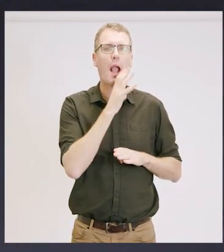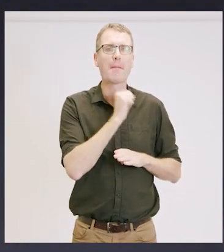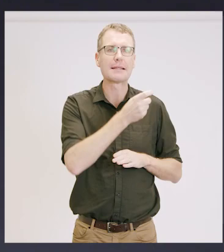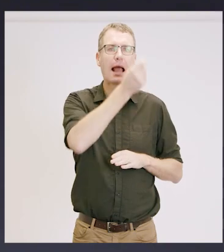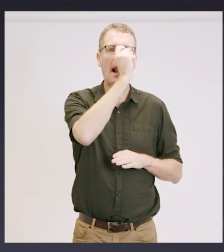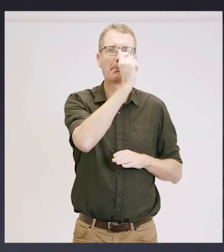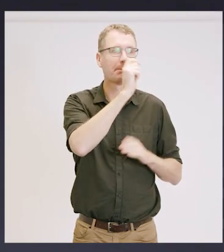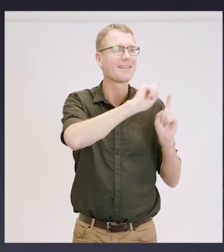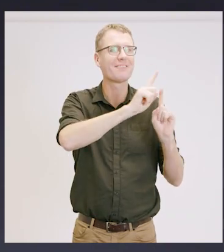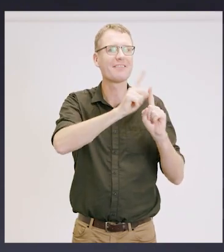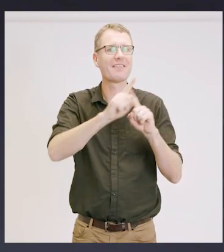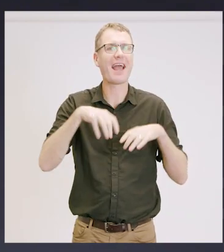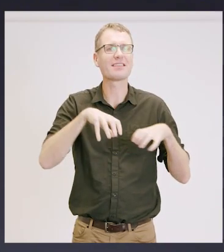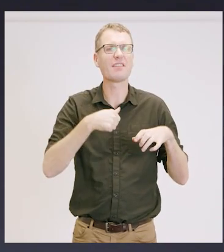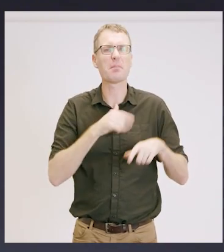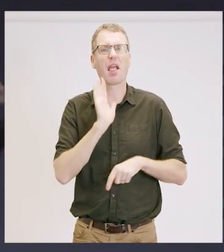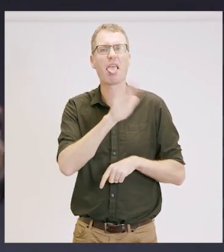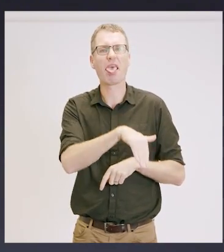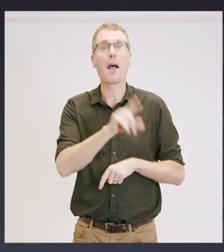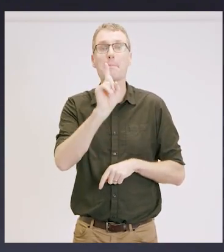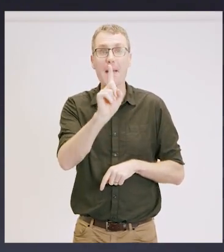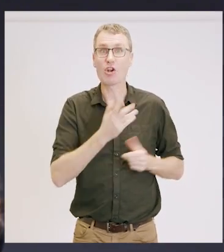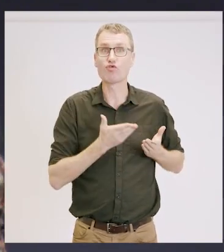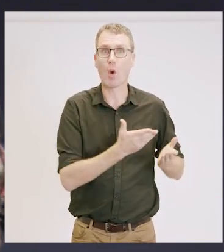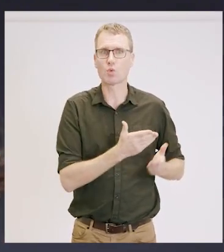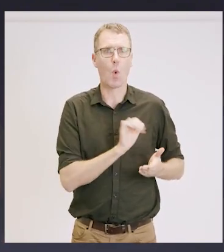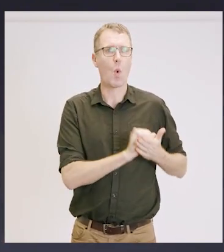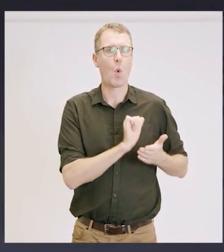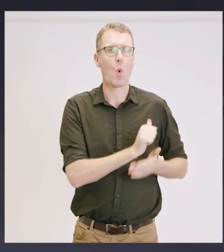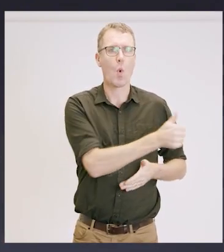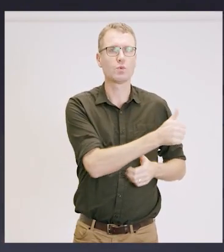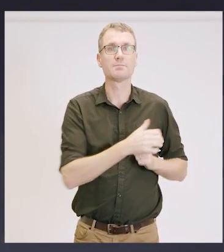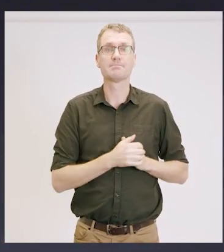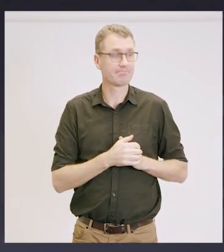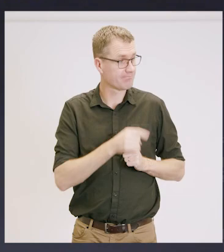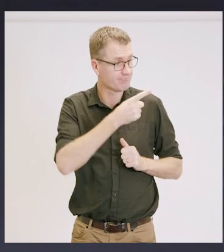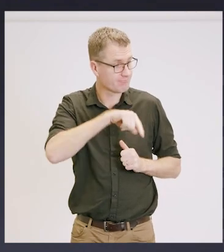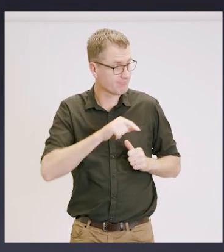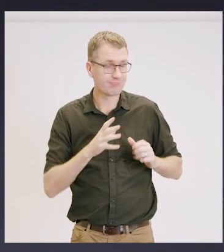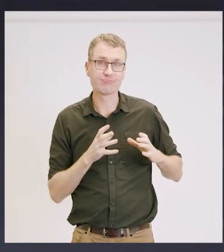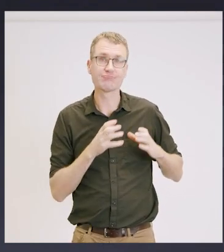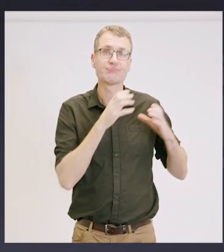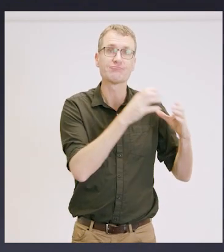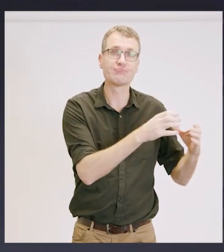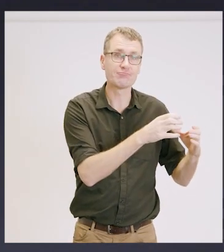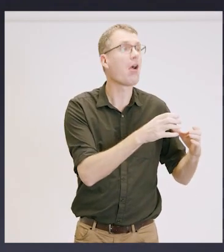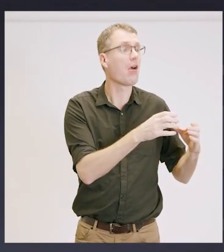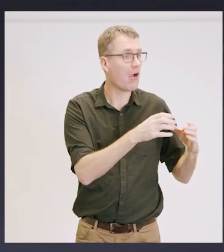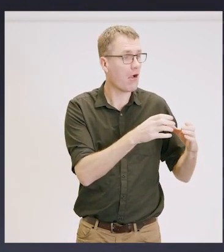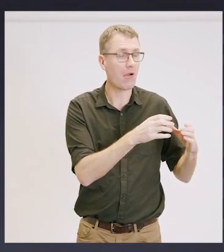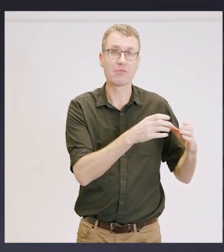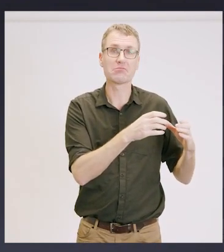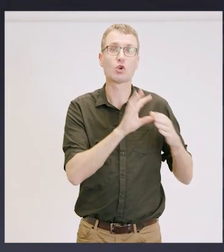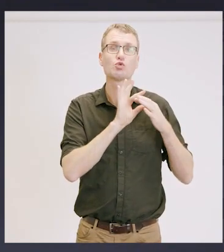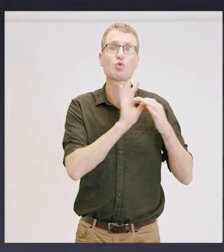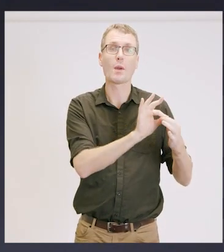my hand up straight away. It was great. I mean, there's a whole bunch of other things you can do in a workingmen's club that don't interest me particularly, but the roast meals are good. So we went